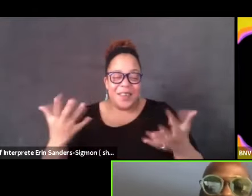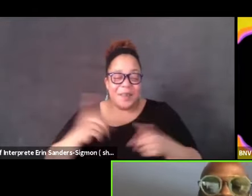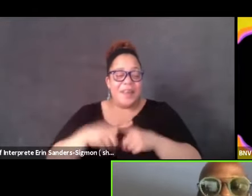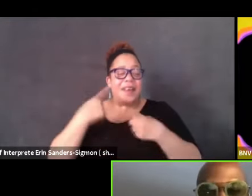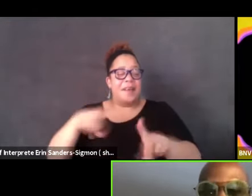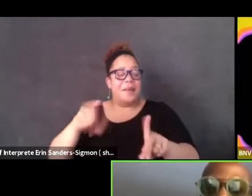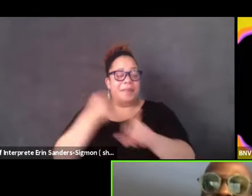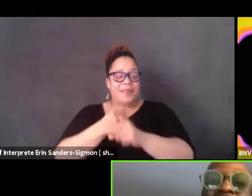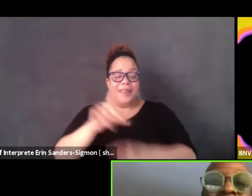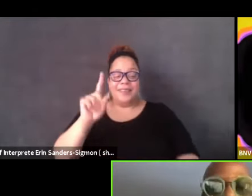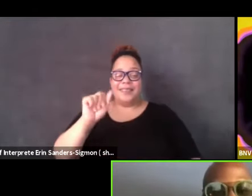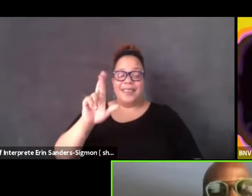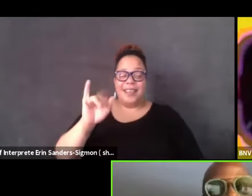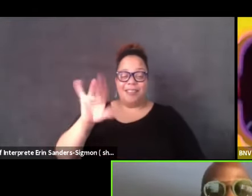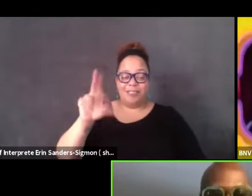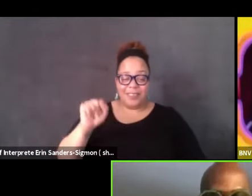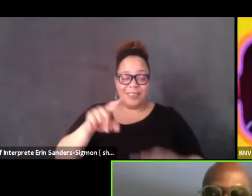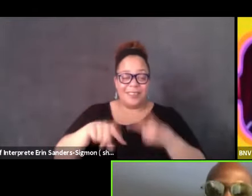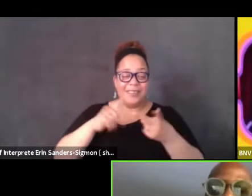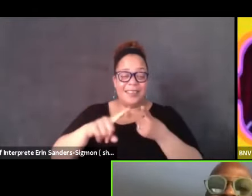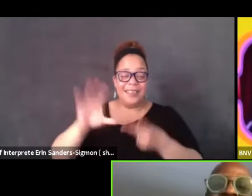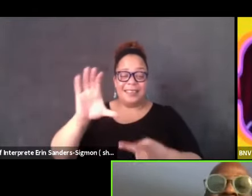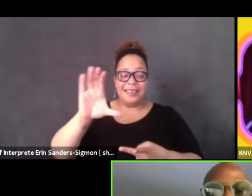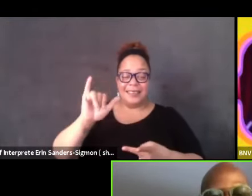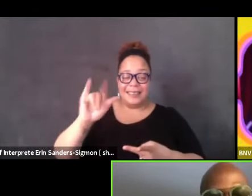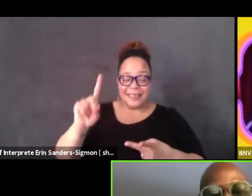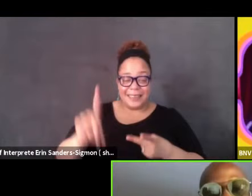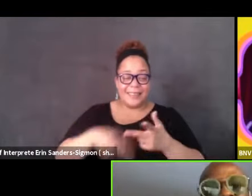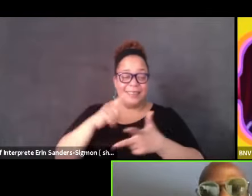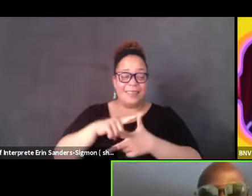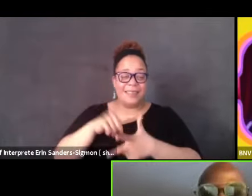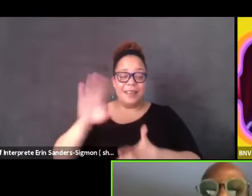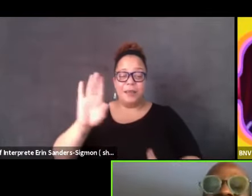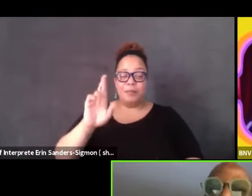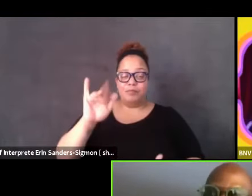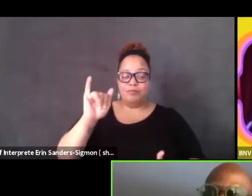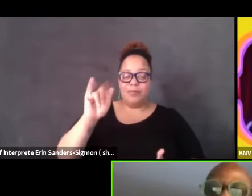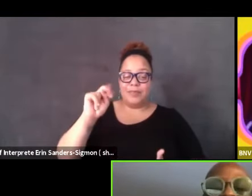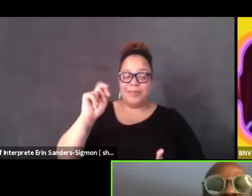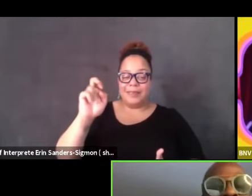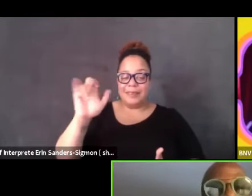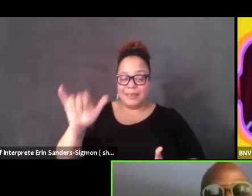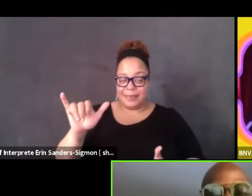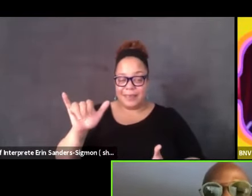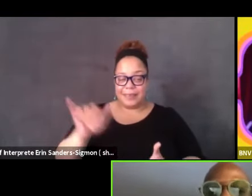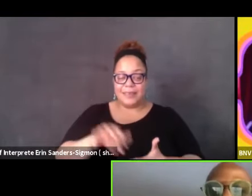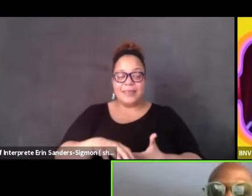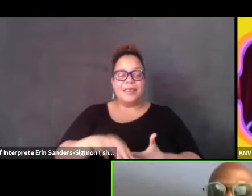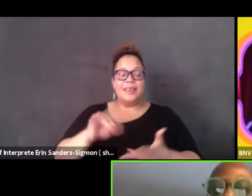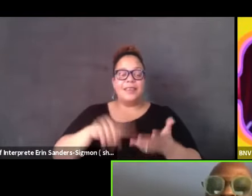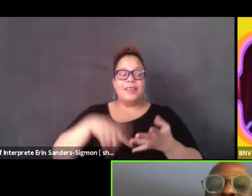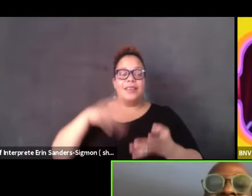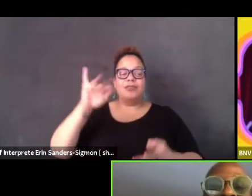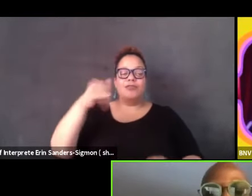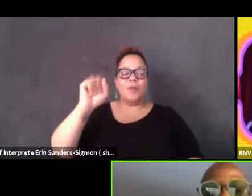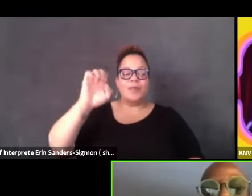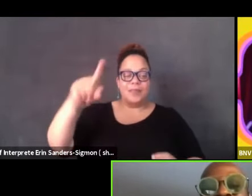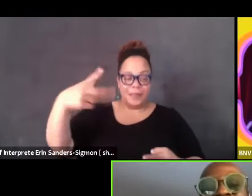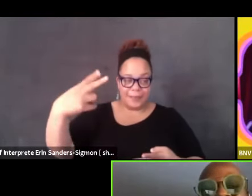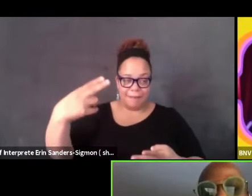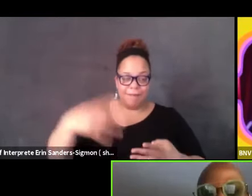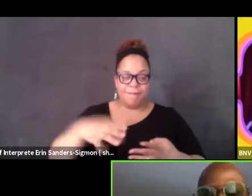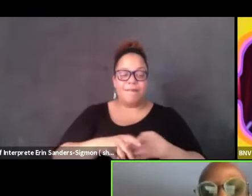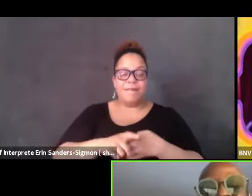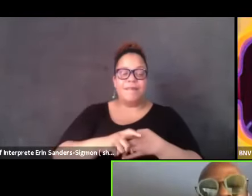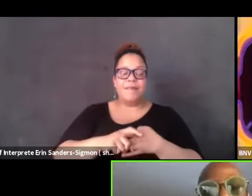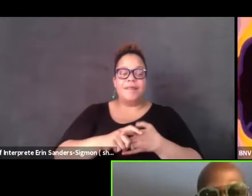folks like Sid, because of Brittany, because of Josh, because of the Queen Joan Osado, because of